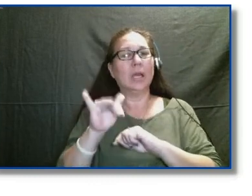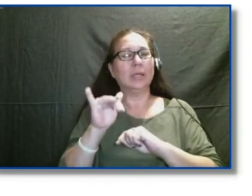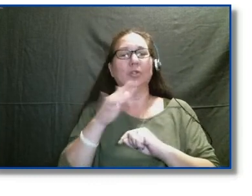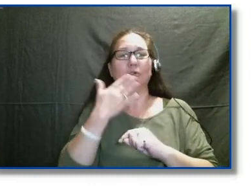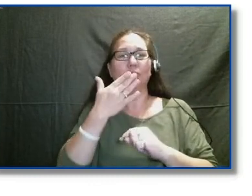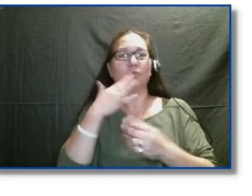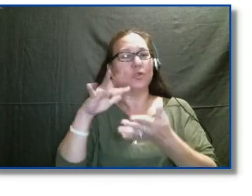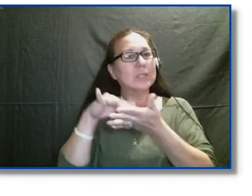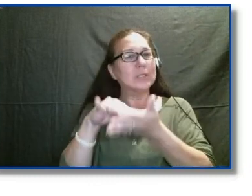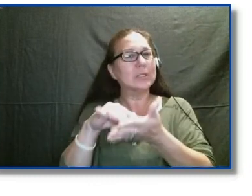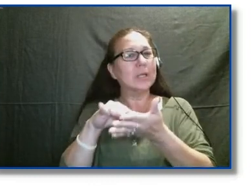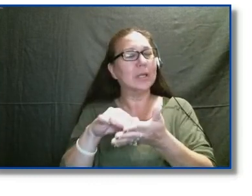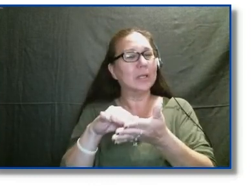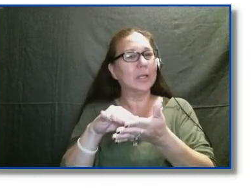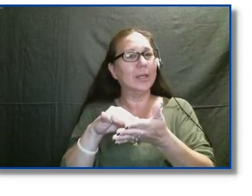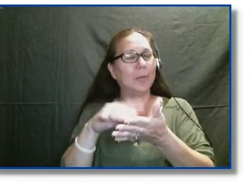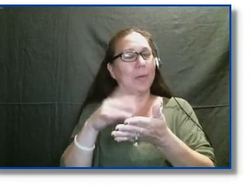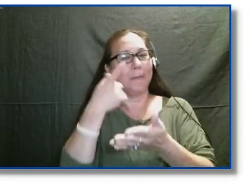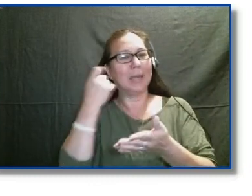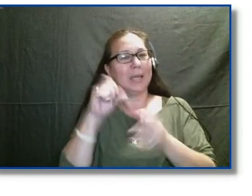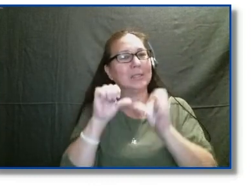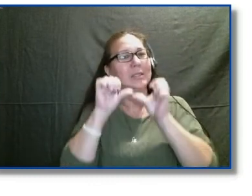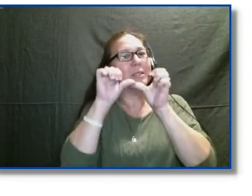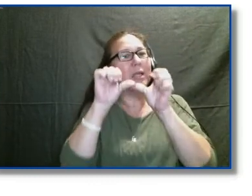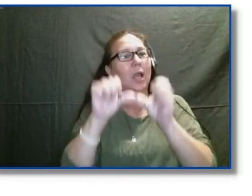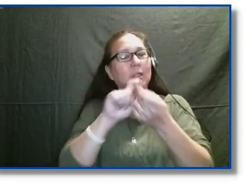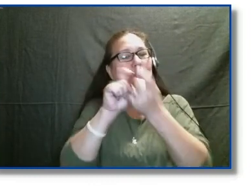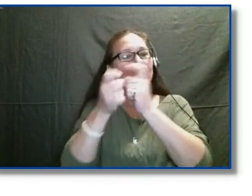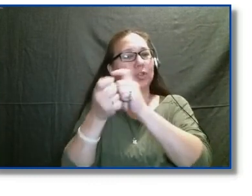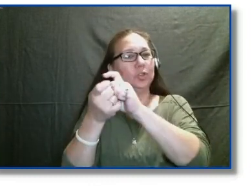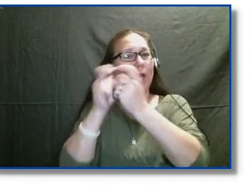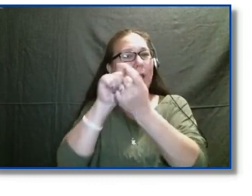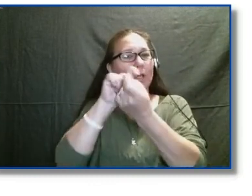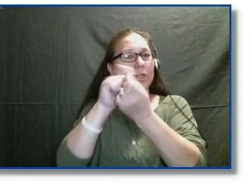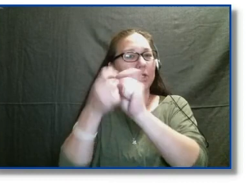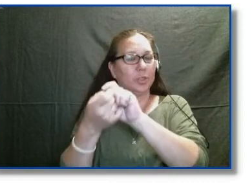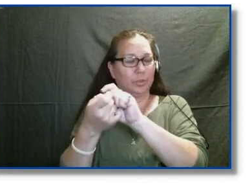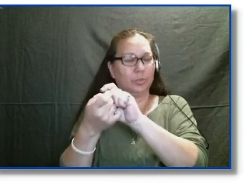It's a form in constant evolution, in motion. And I wanted